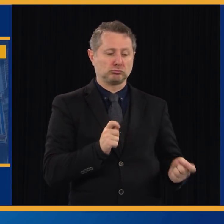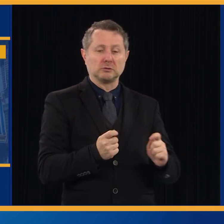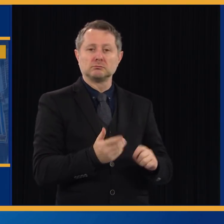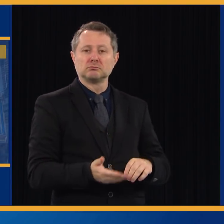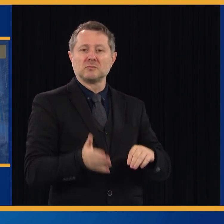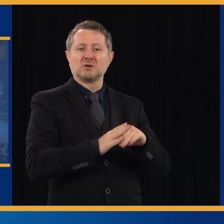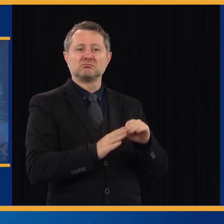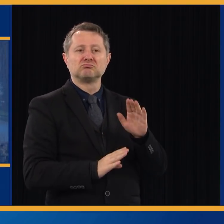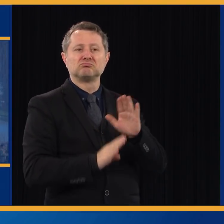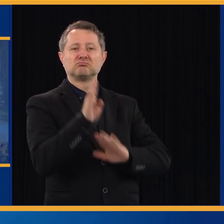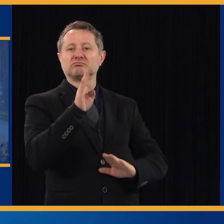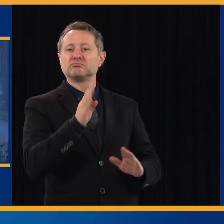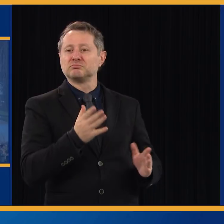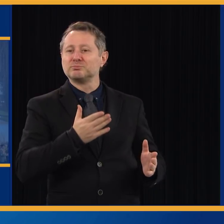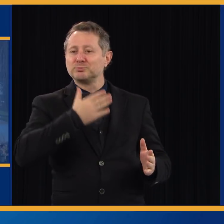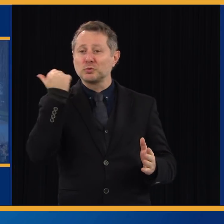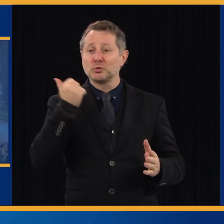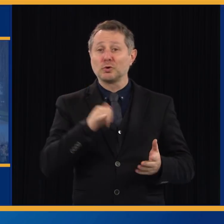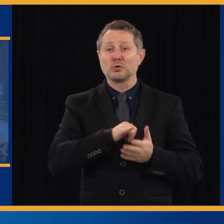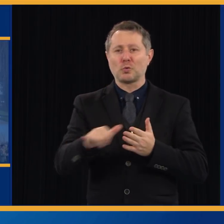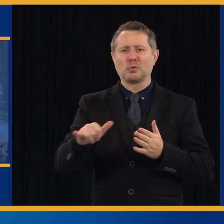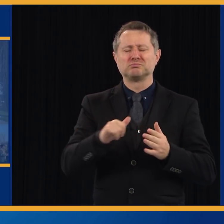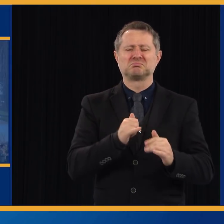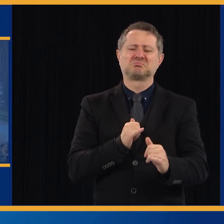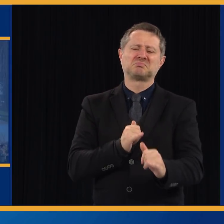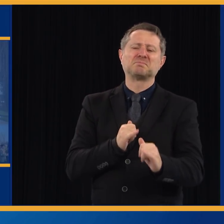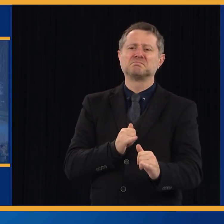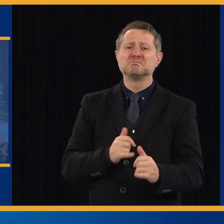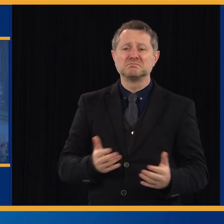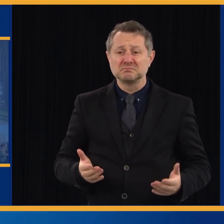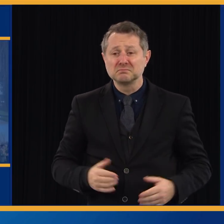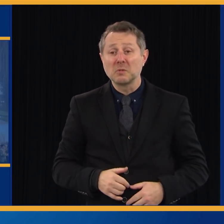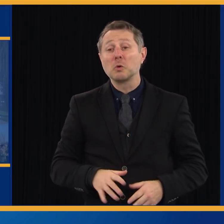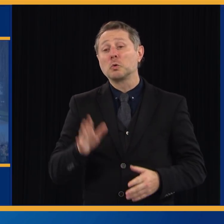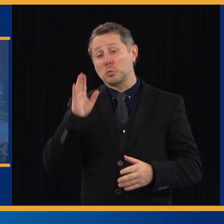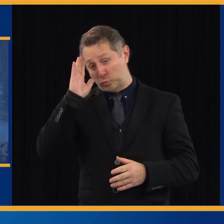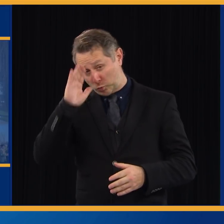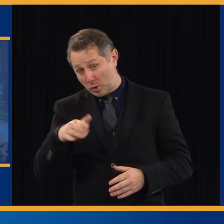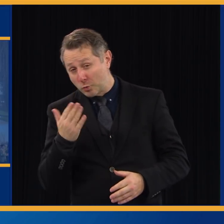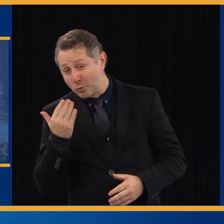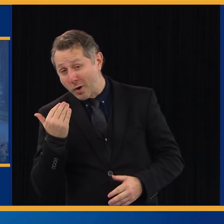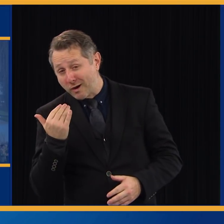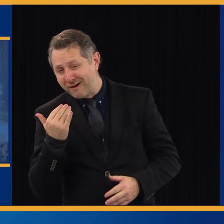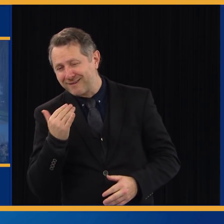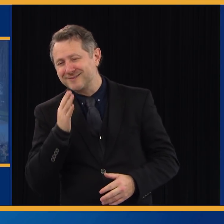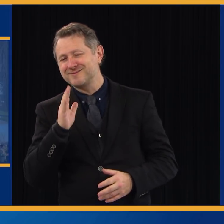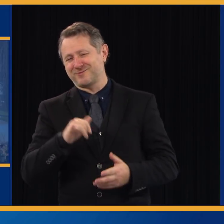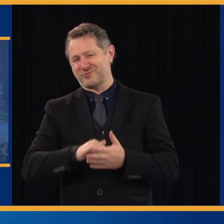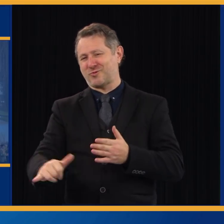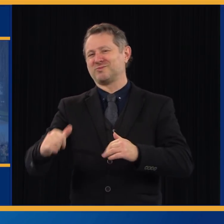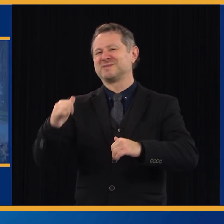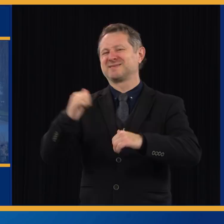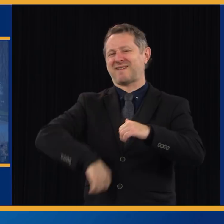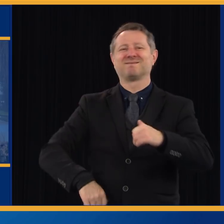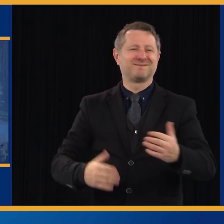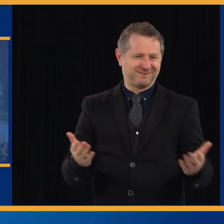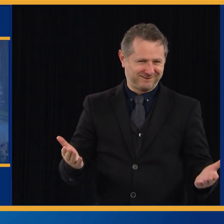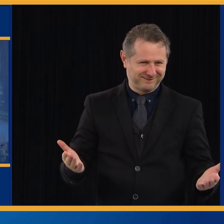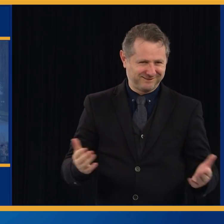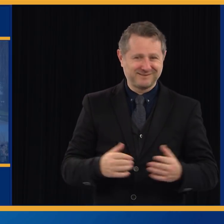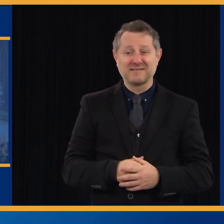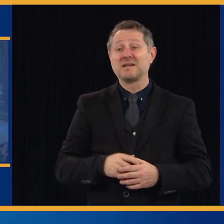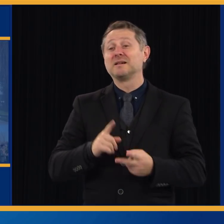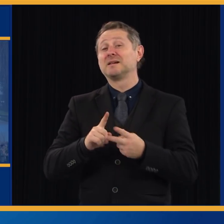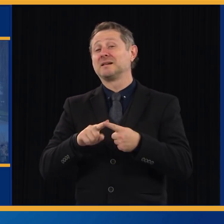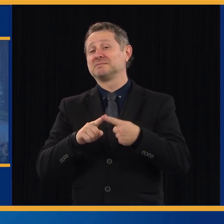enough to do the same thing here. And we will, because we're New York, tough, but not just tough. It's easy to be